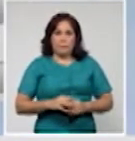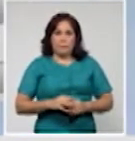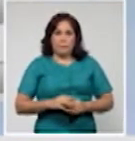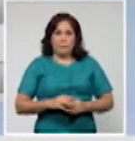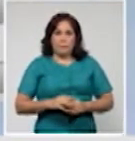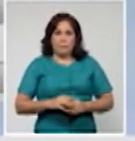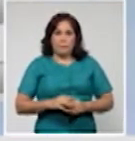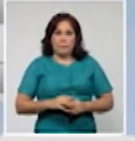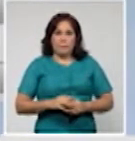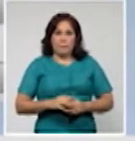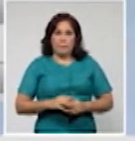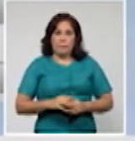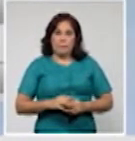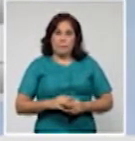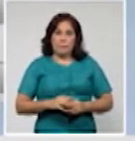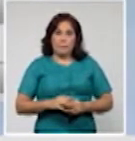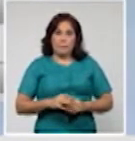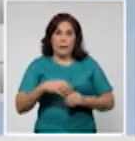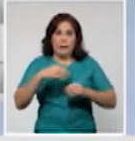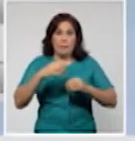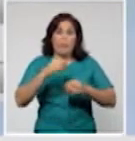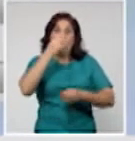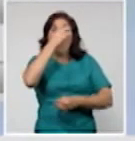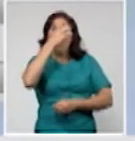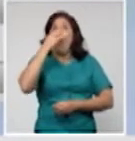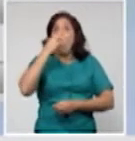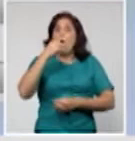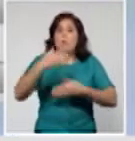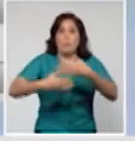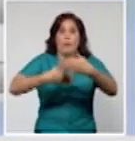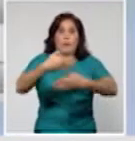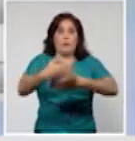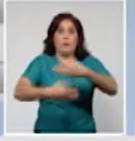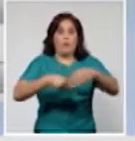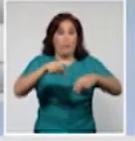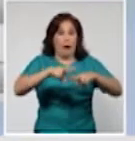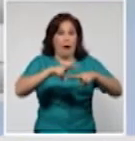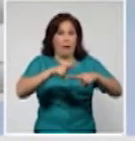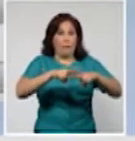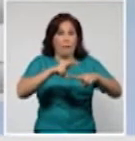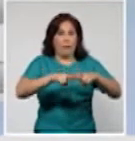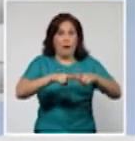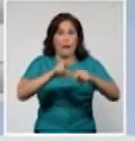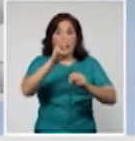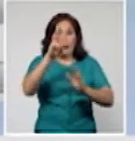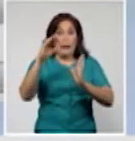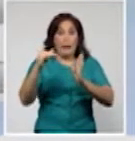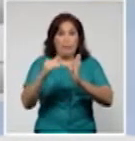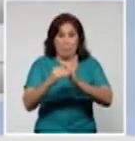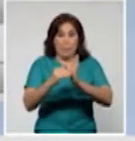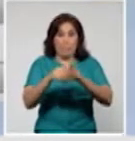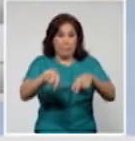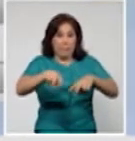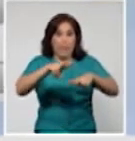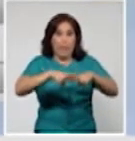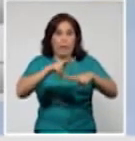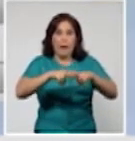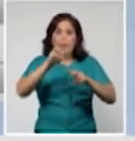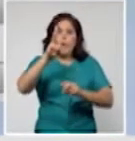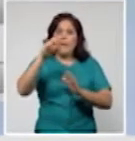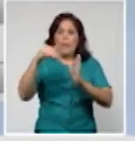5,002 samples processed, 60 tested positive for